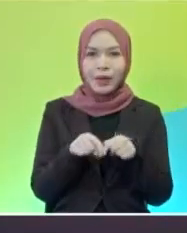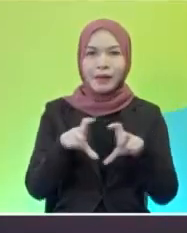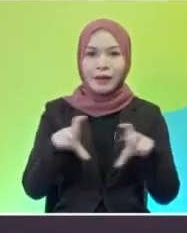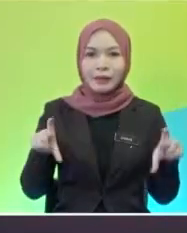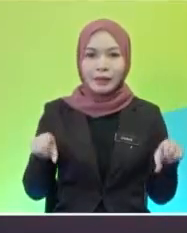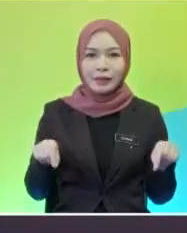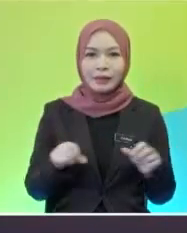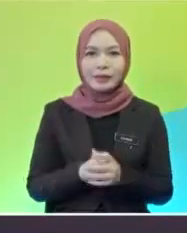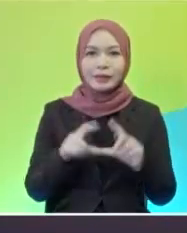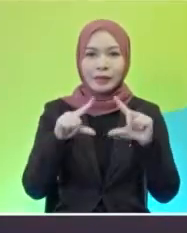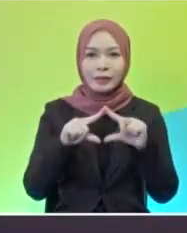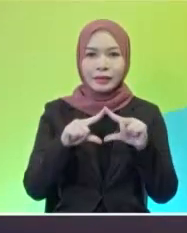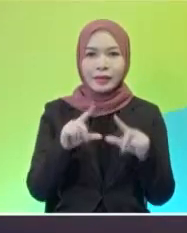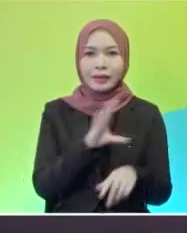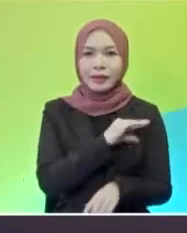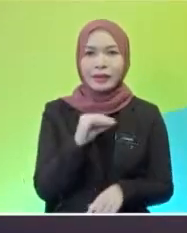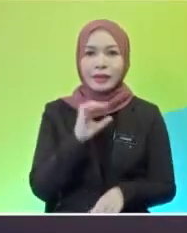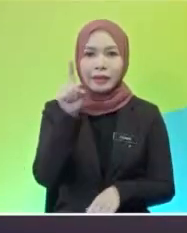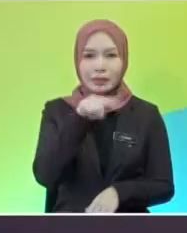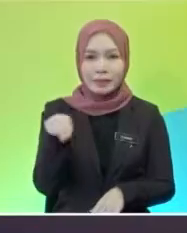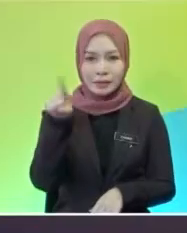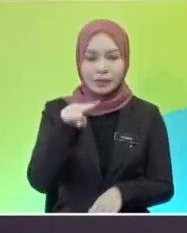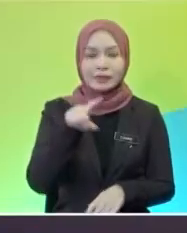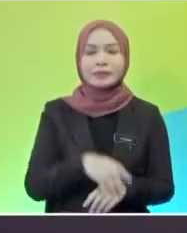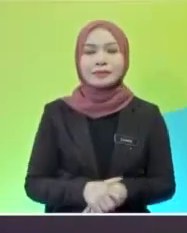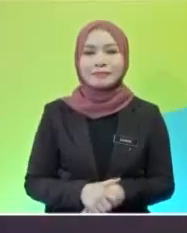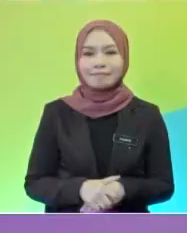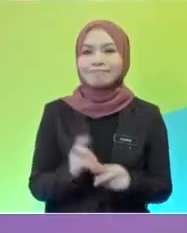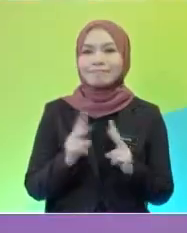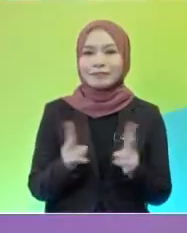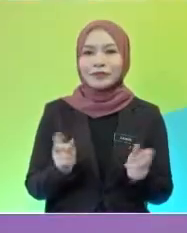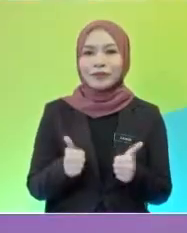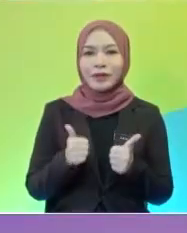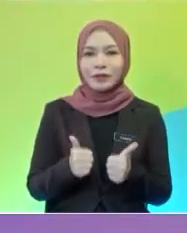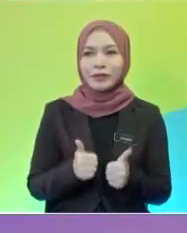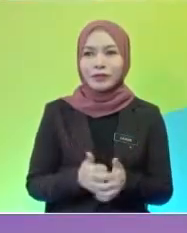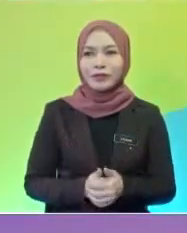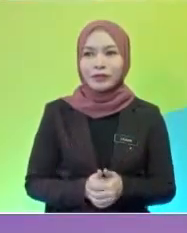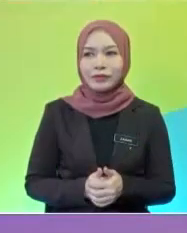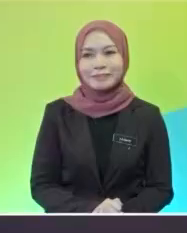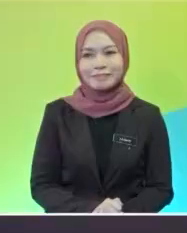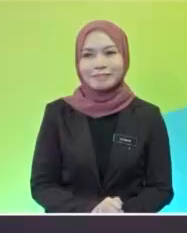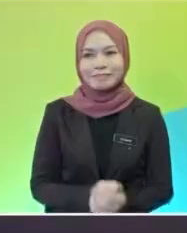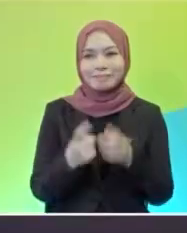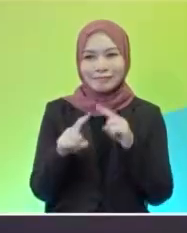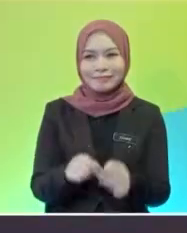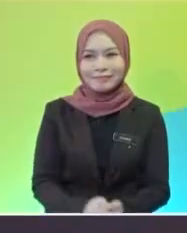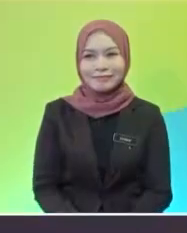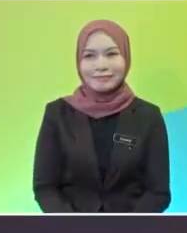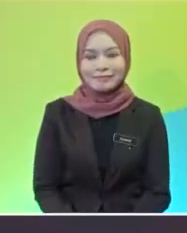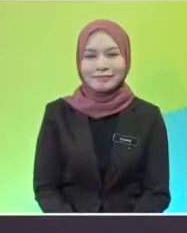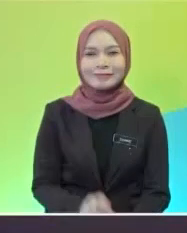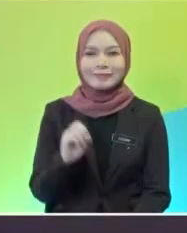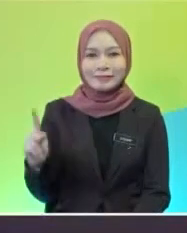circle. Okay, very good. We have learned about triangle, circle, rectangle and square. So that's pretty much